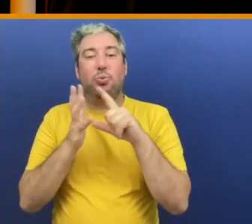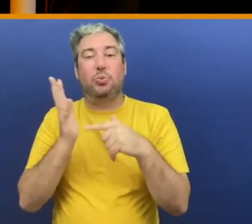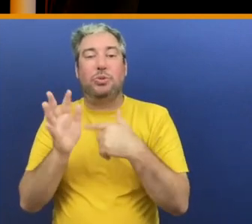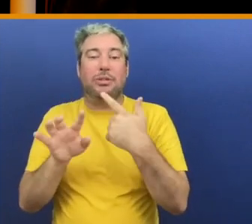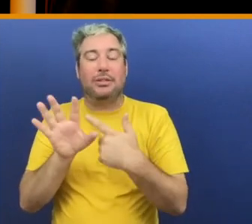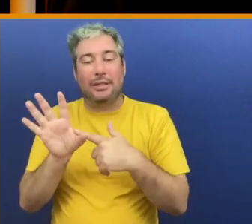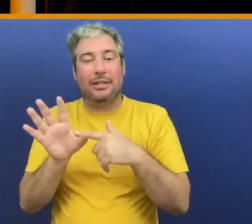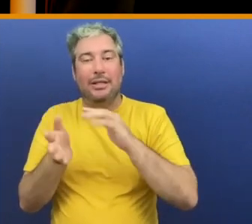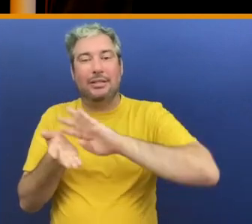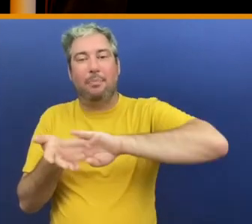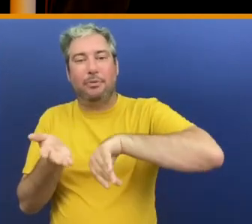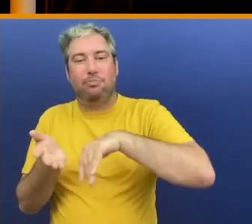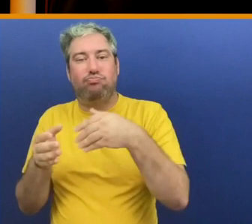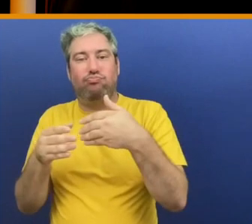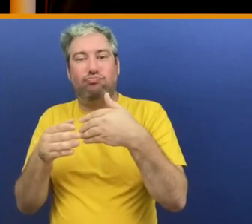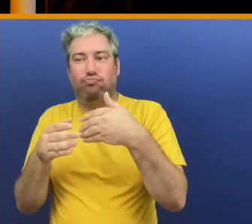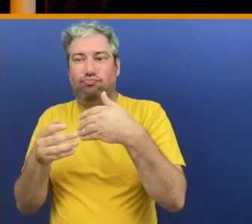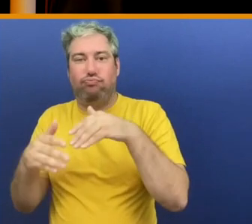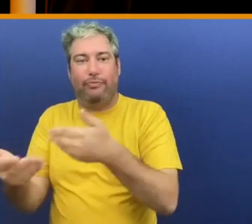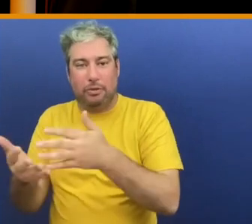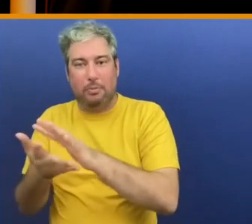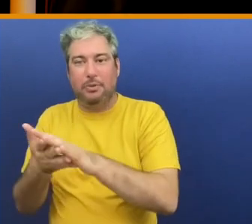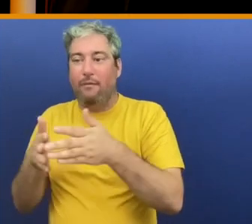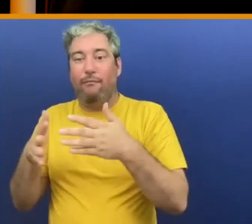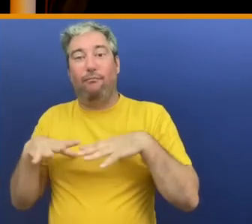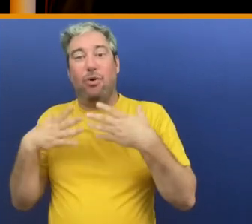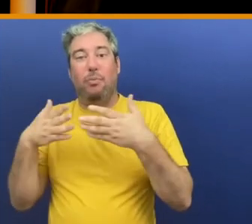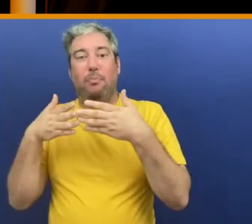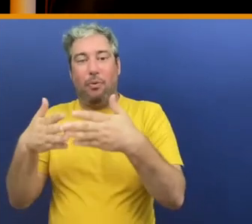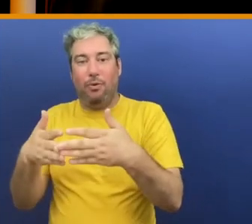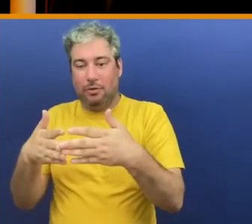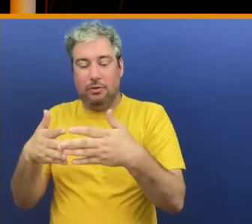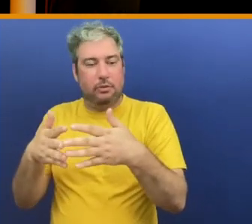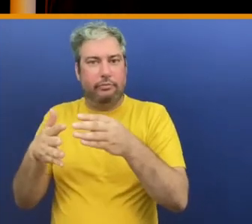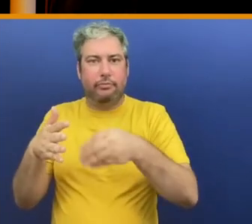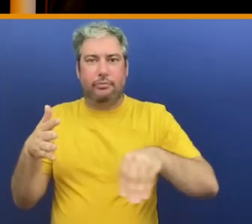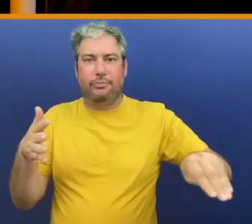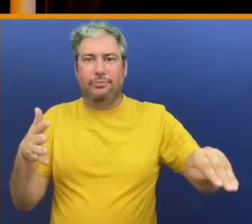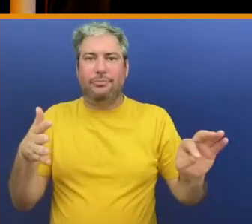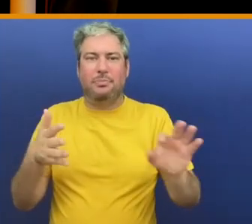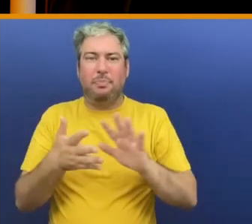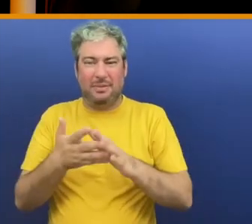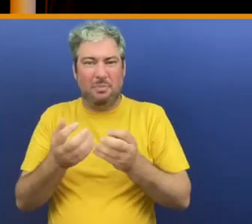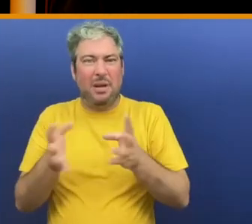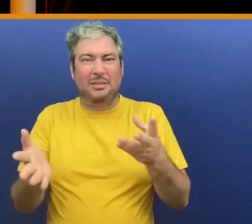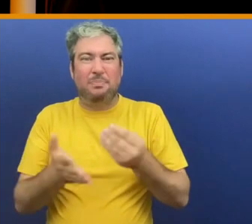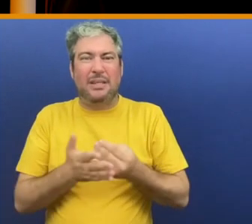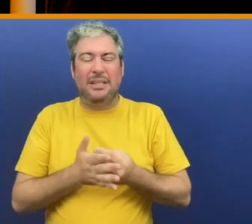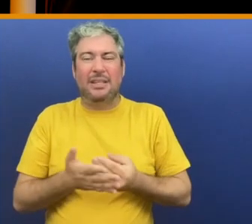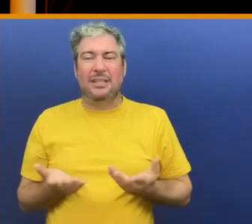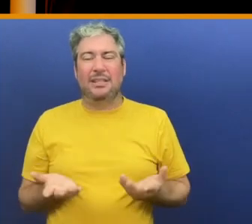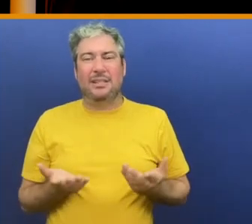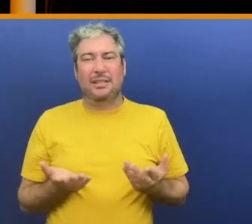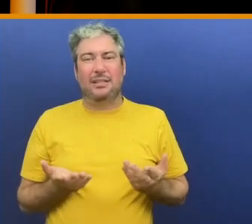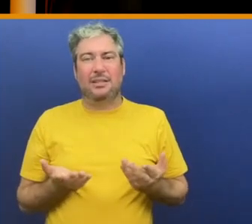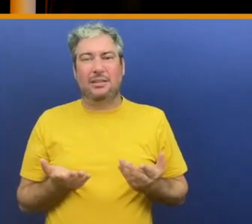first place didn't apply. So they wasted their money, they wasted their billions, building free ports